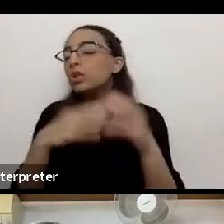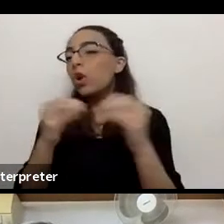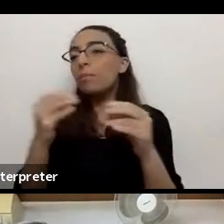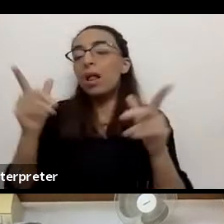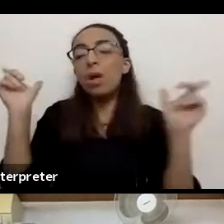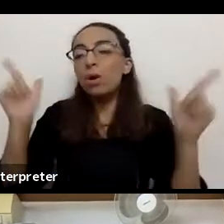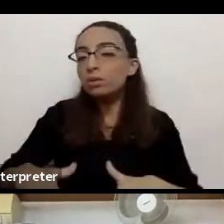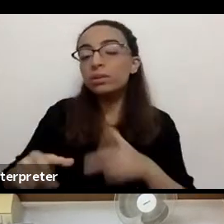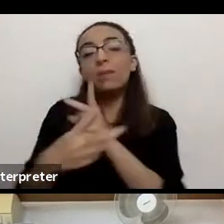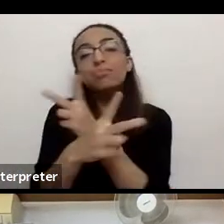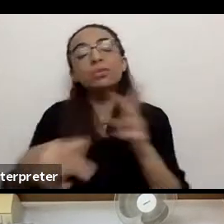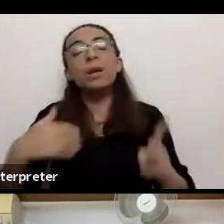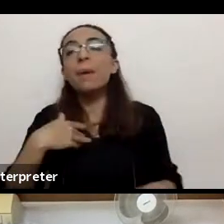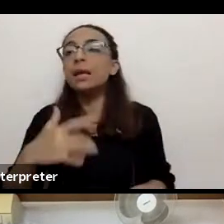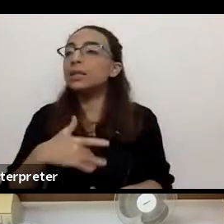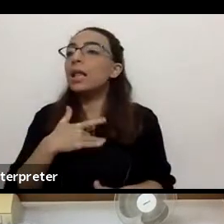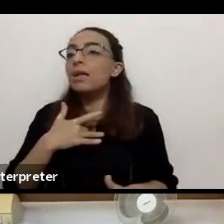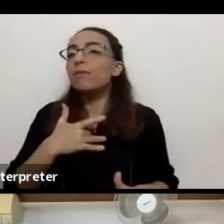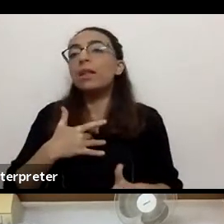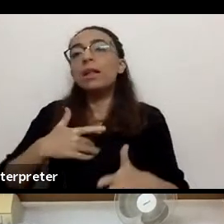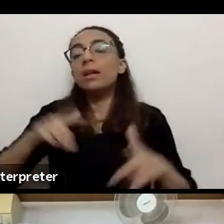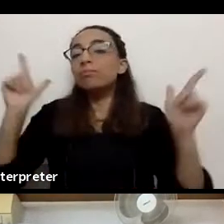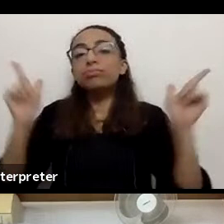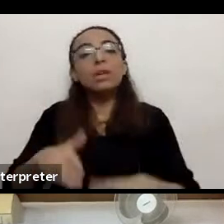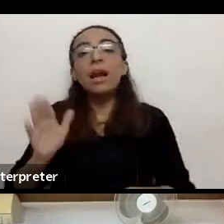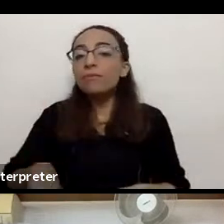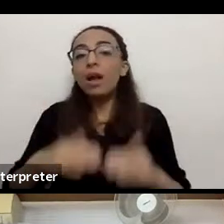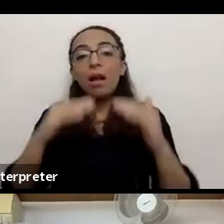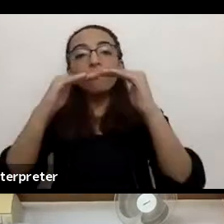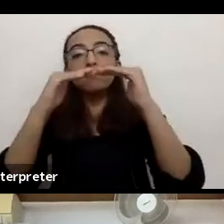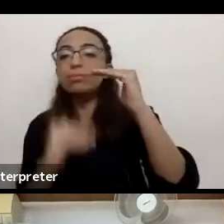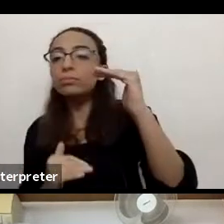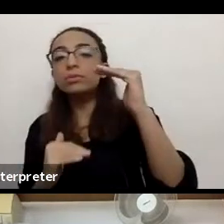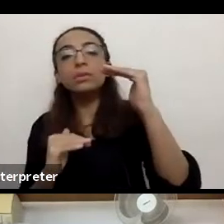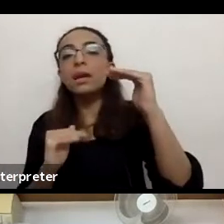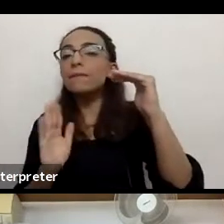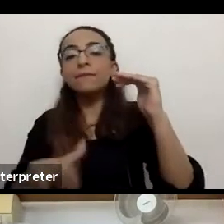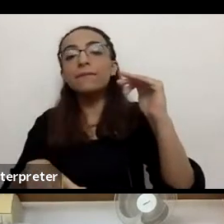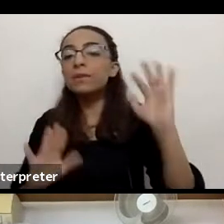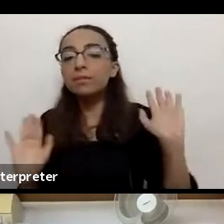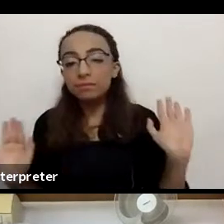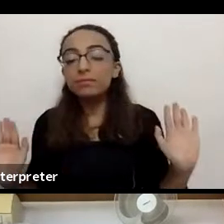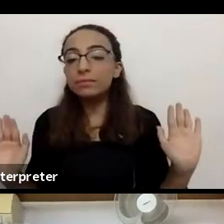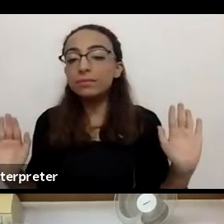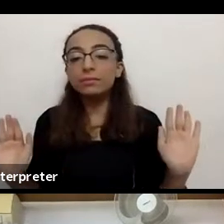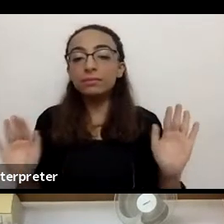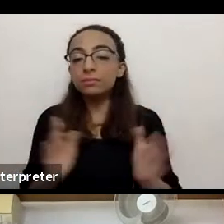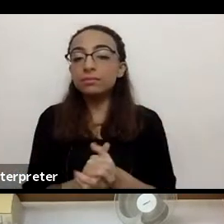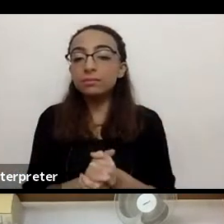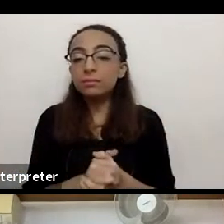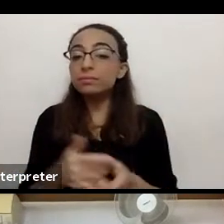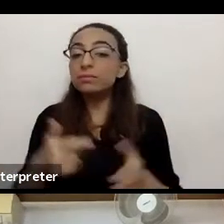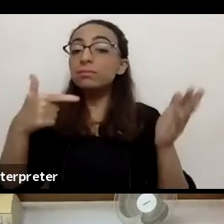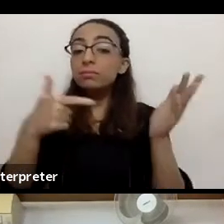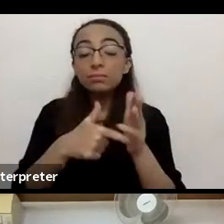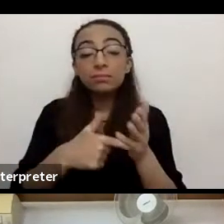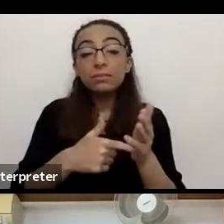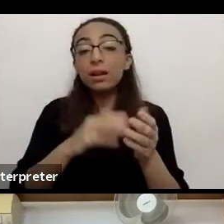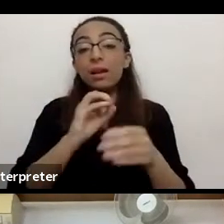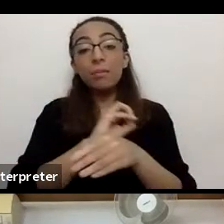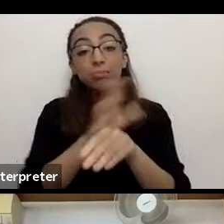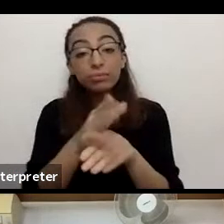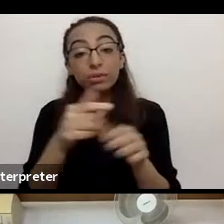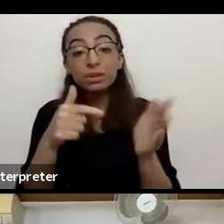being exposed and inequalities entrenched. Thus, it has by all means